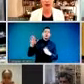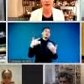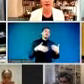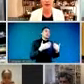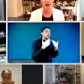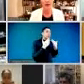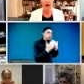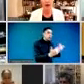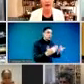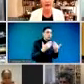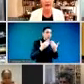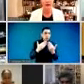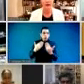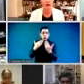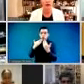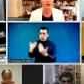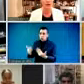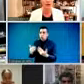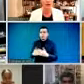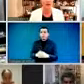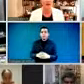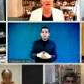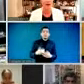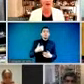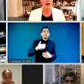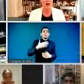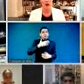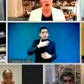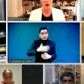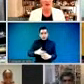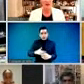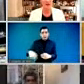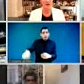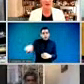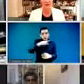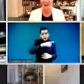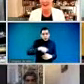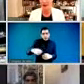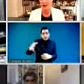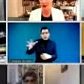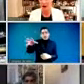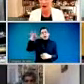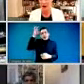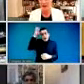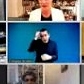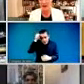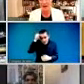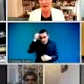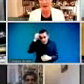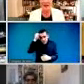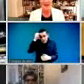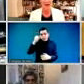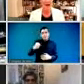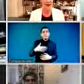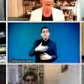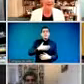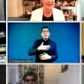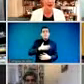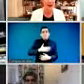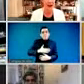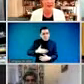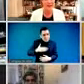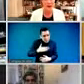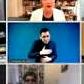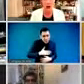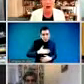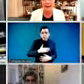to turn off their cameras, even though if you're not speaking, because we all want to see your reactions. We all want to have you here with us. So please leave your